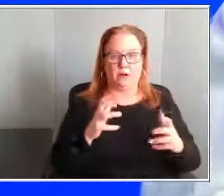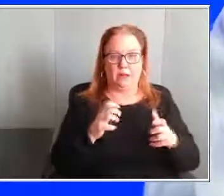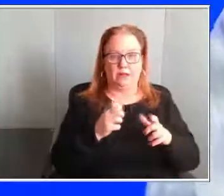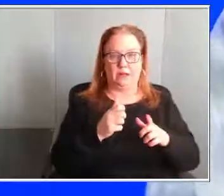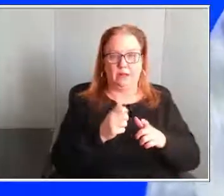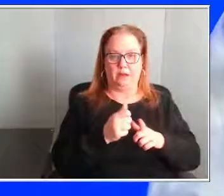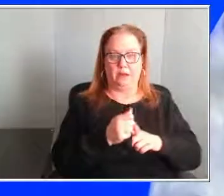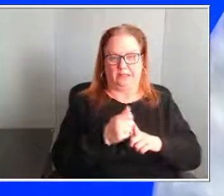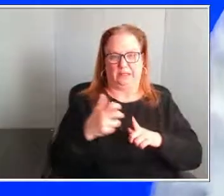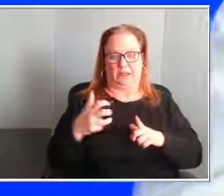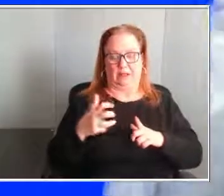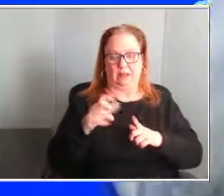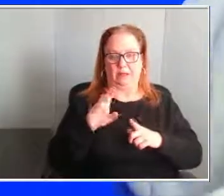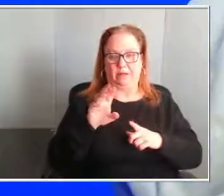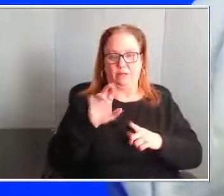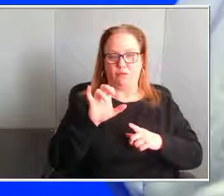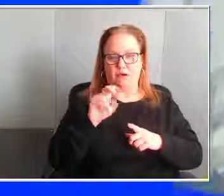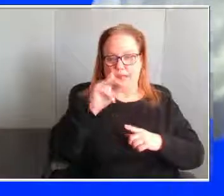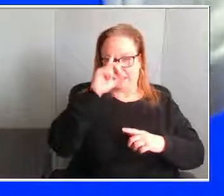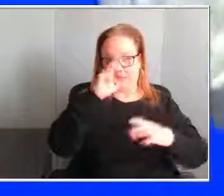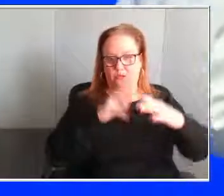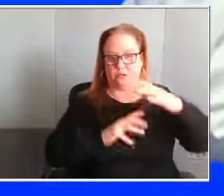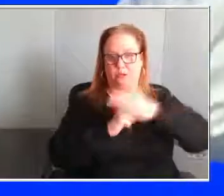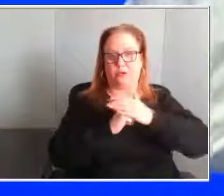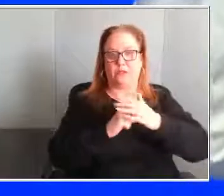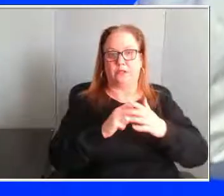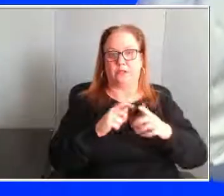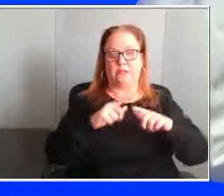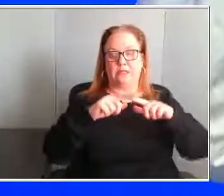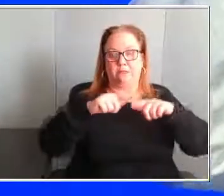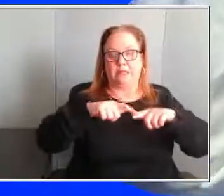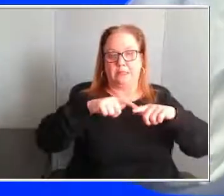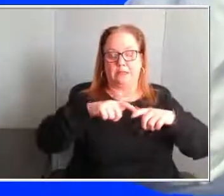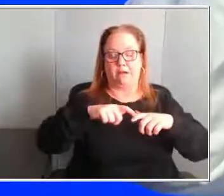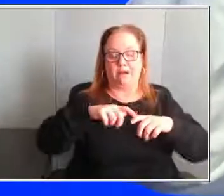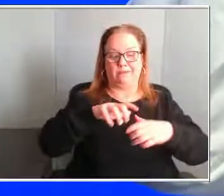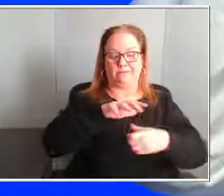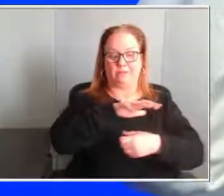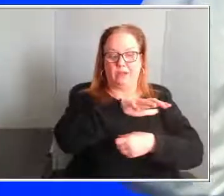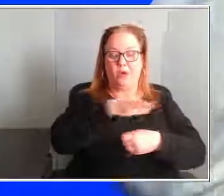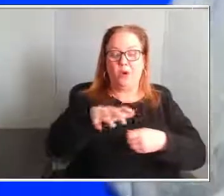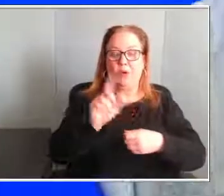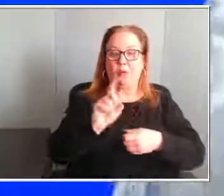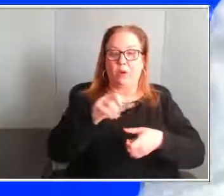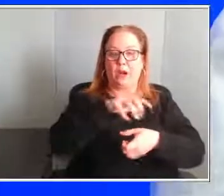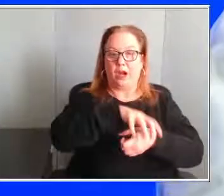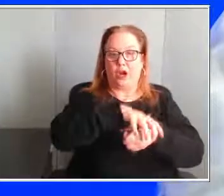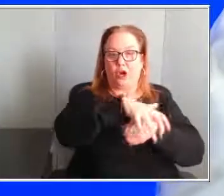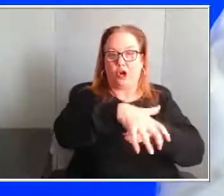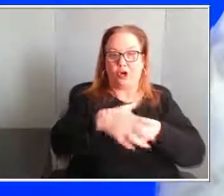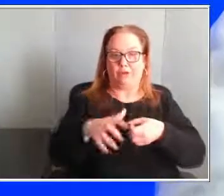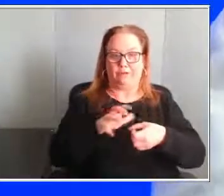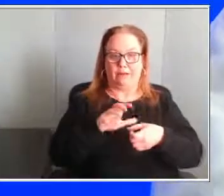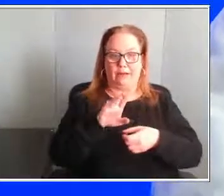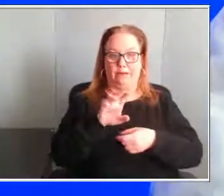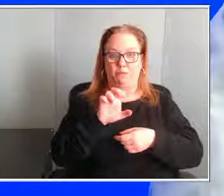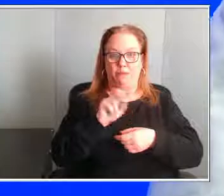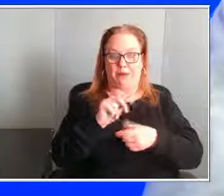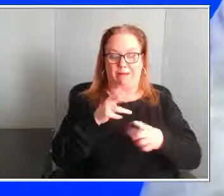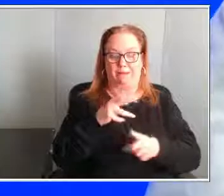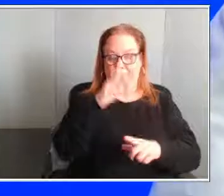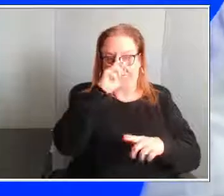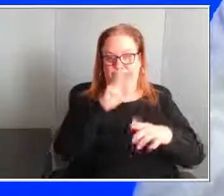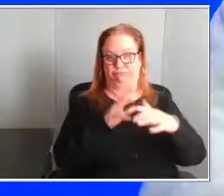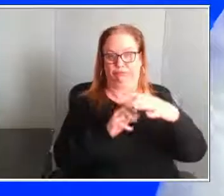portion of the brain that's stroked out. And part of it depends on which part of that brain is stroked out, because if it's really affecting